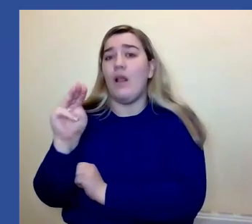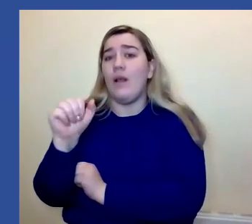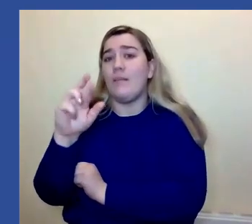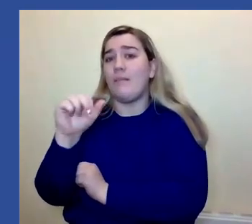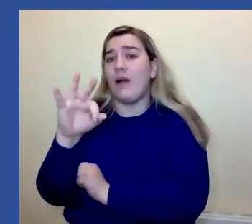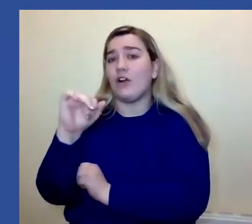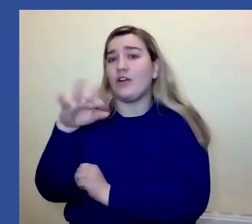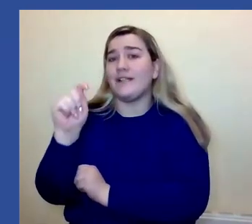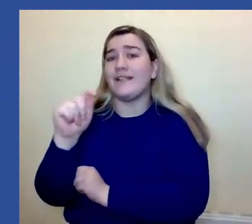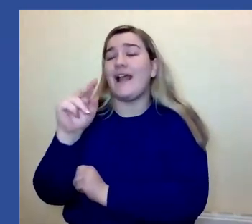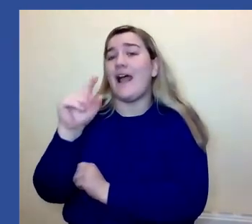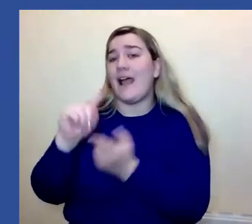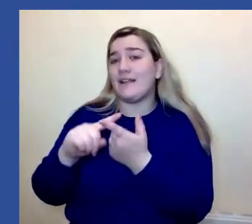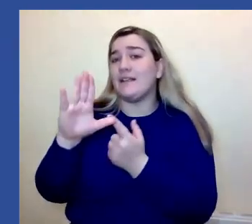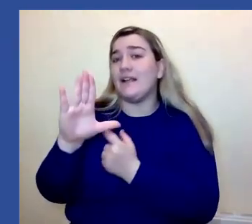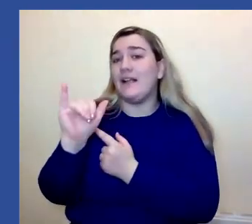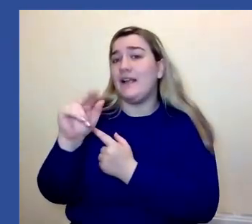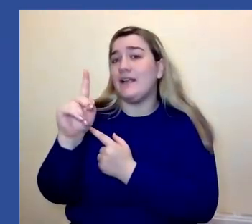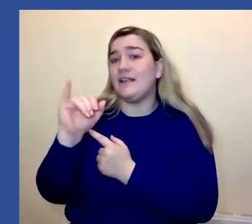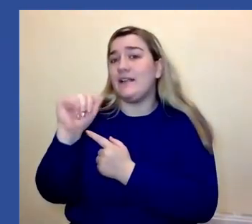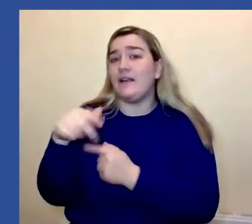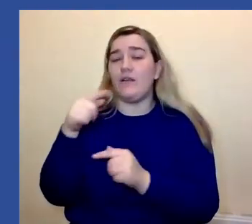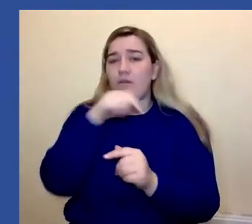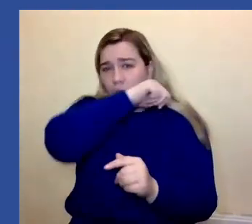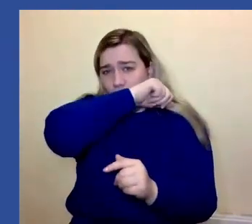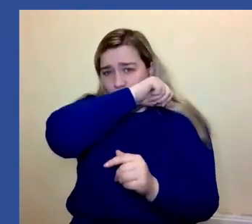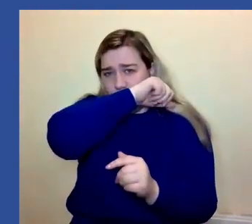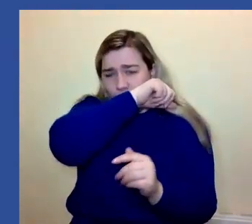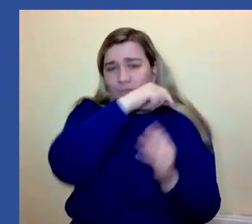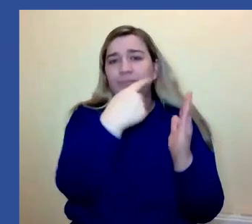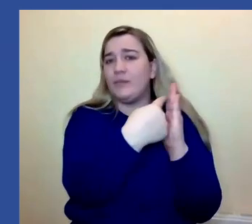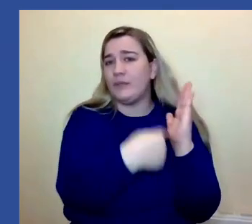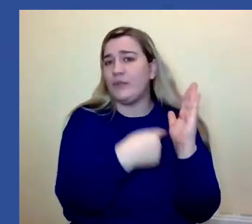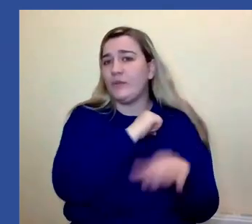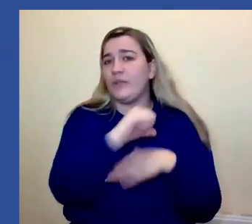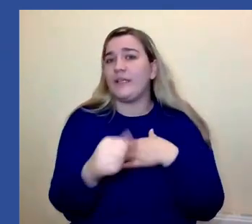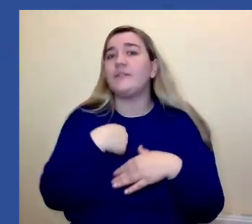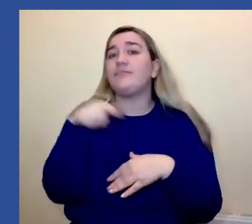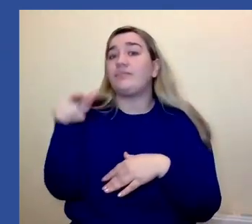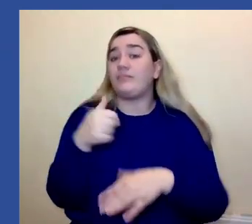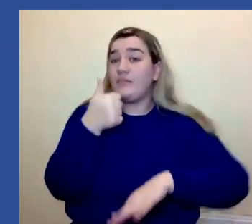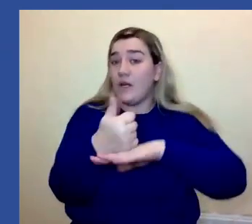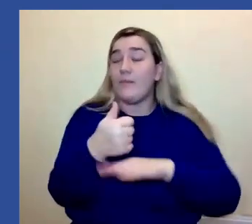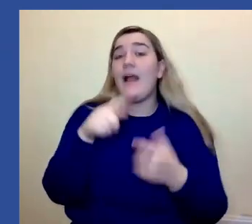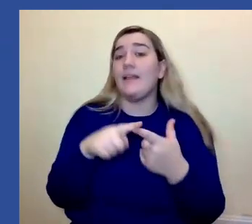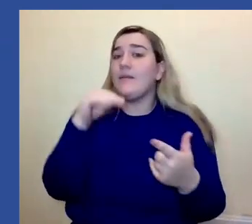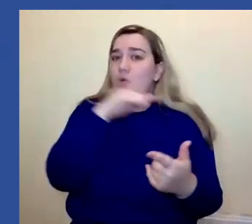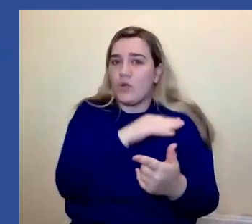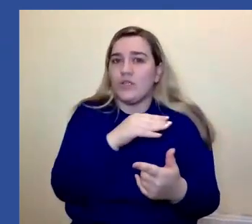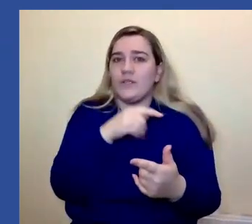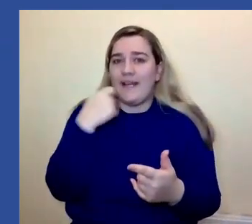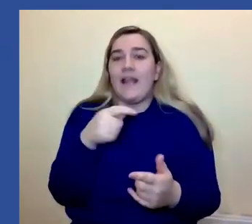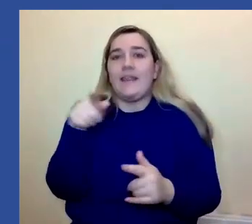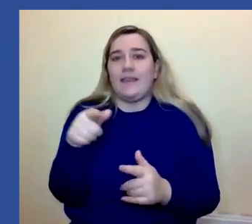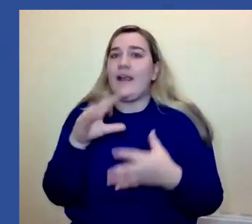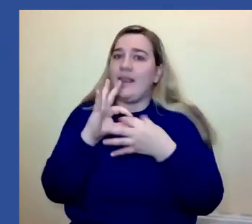set out within it will be discussed today, and it's important to mention that they apply to every single